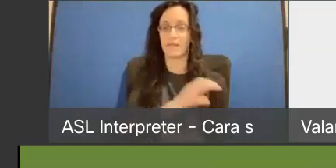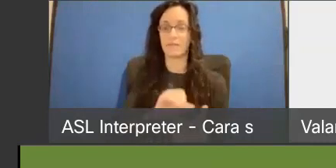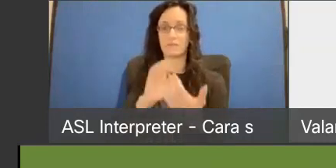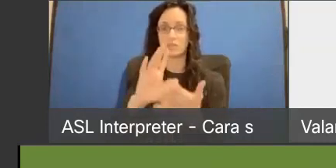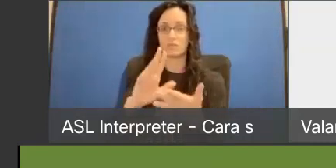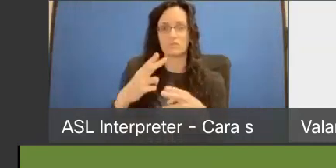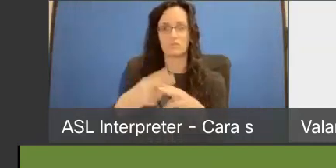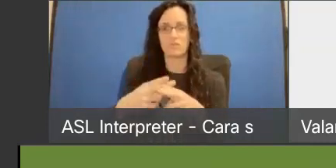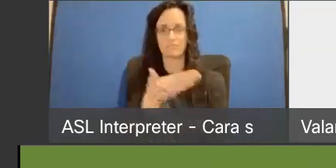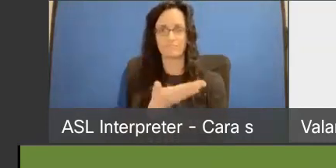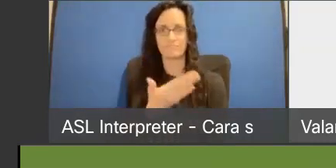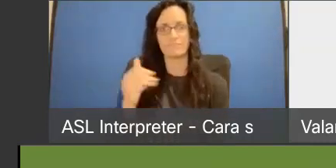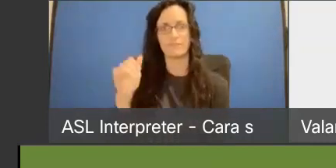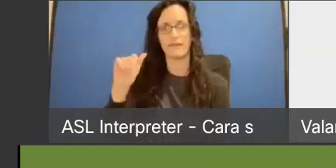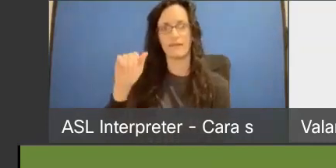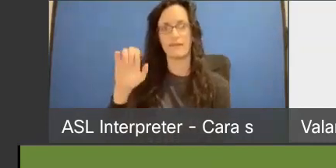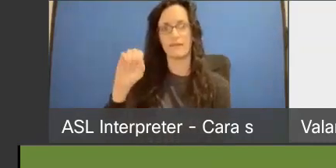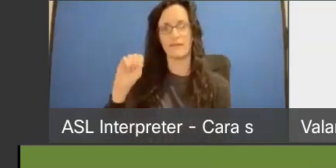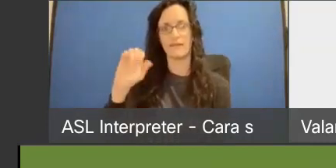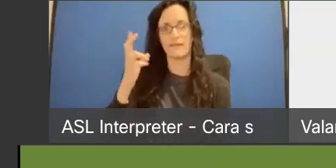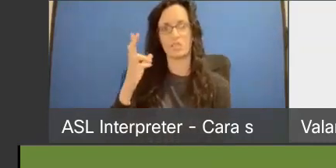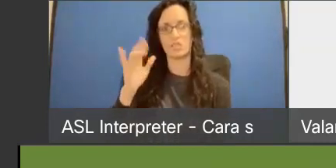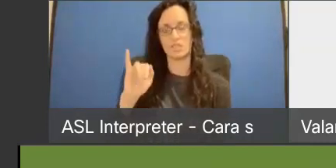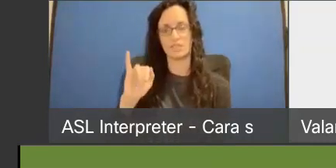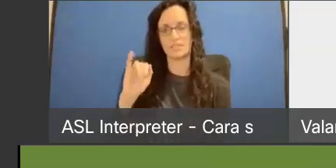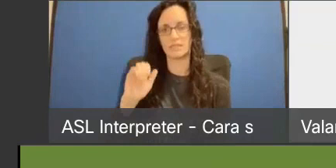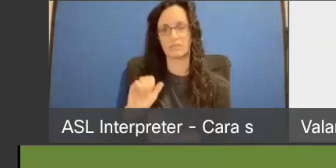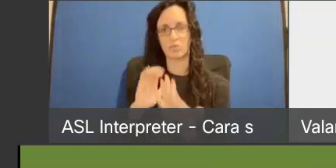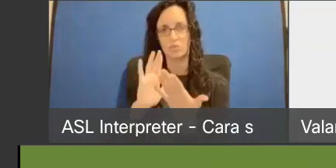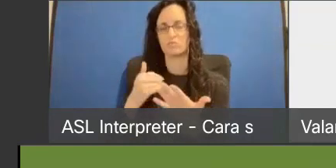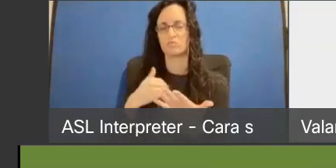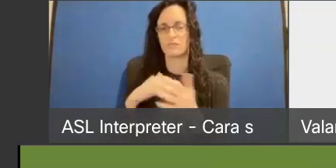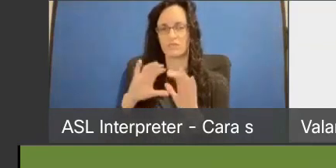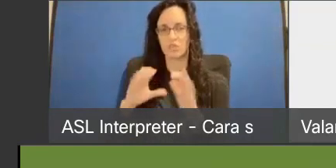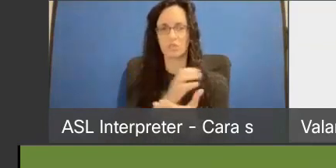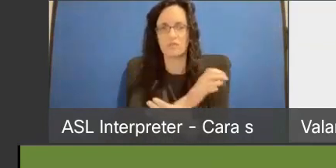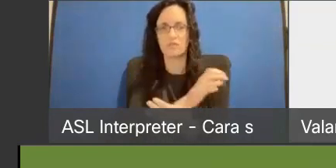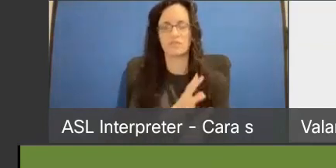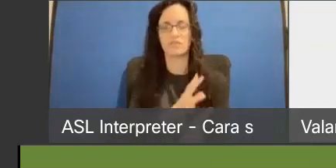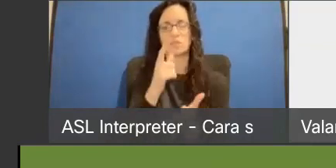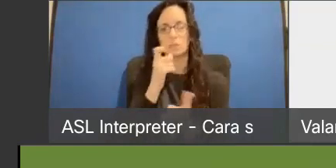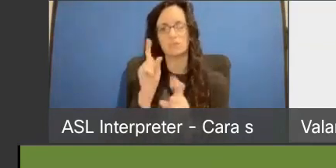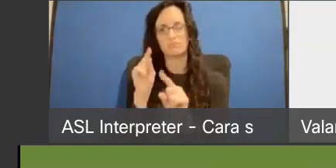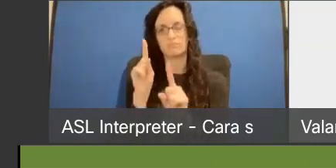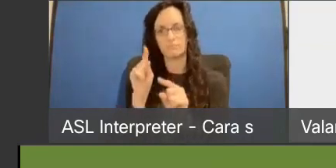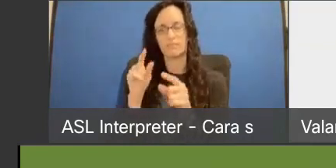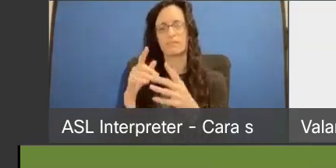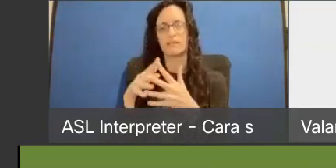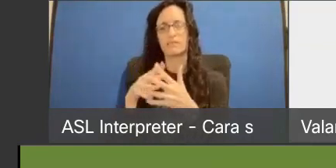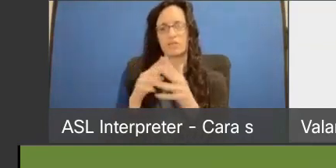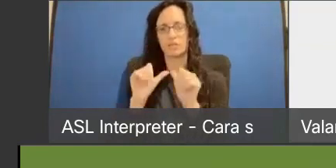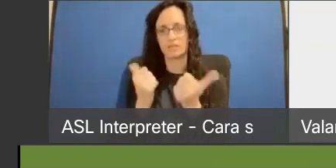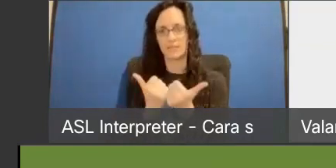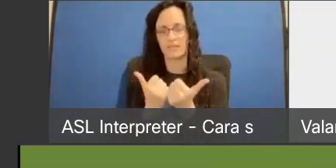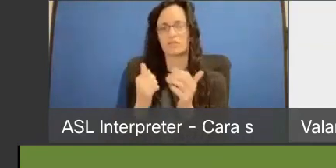ASHI approach. Group of clinicians who were attending the annual American Association of